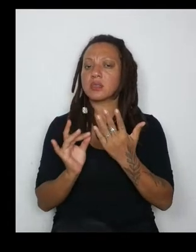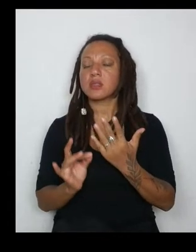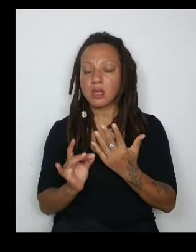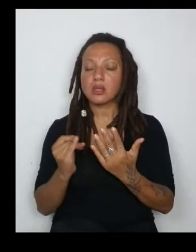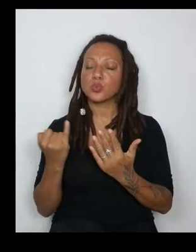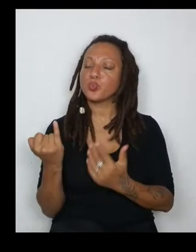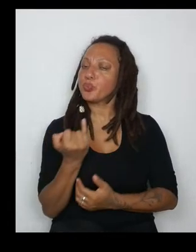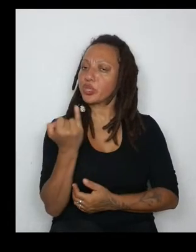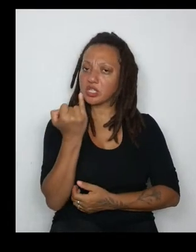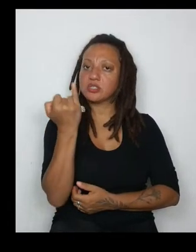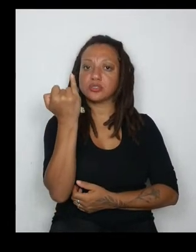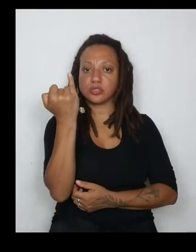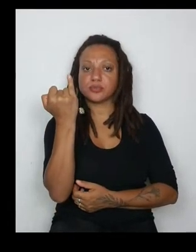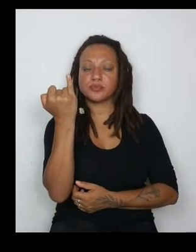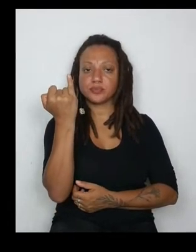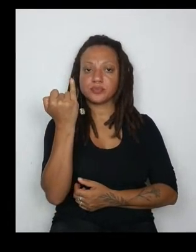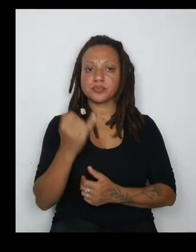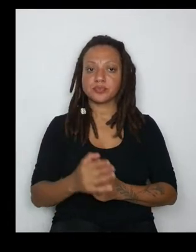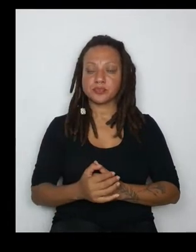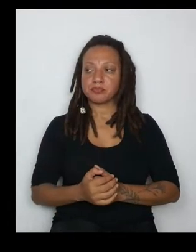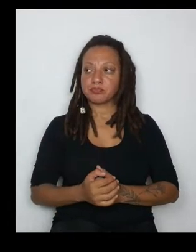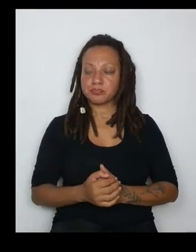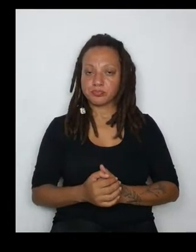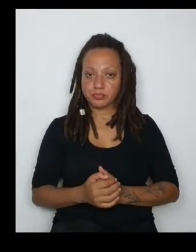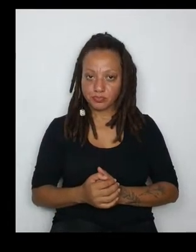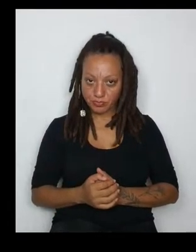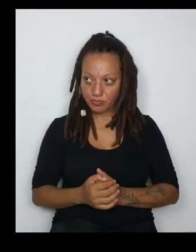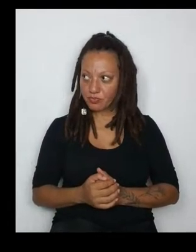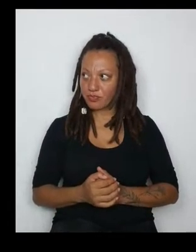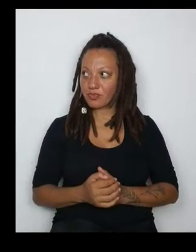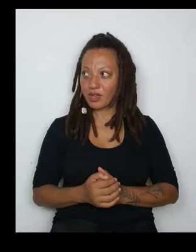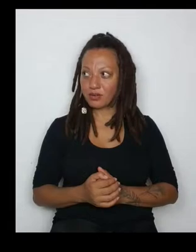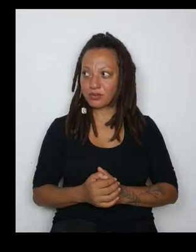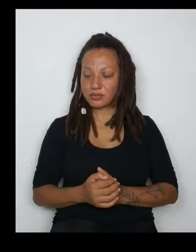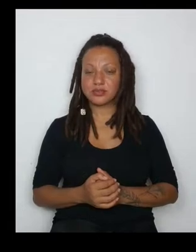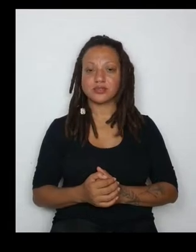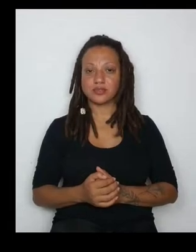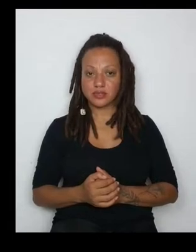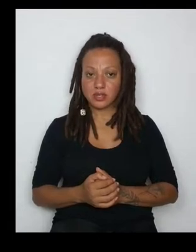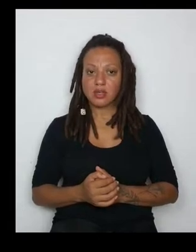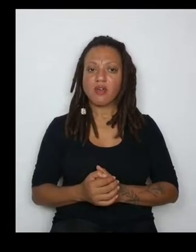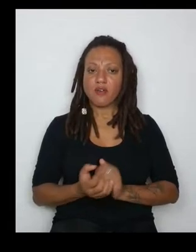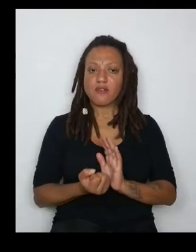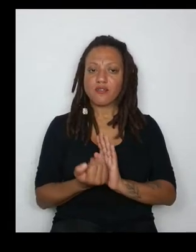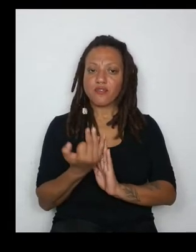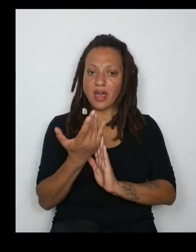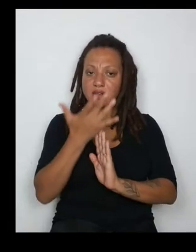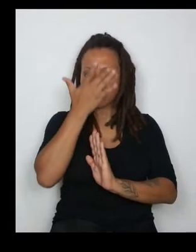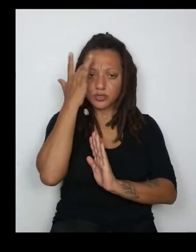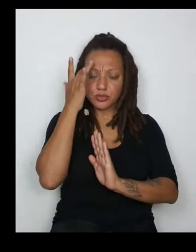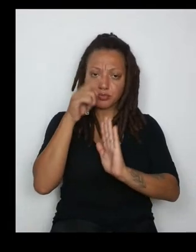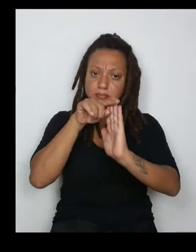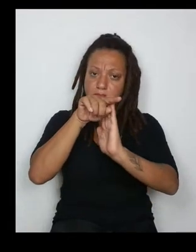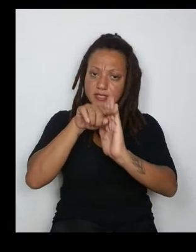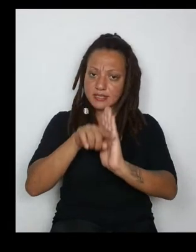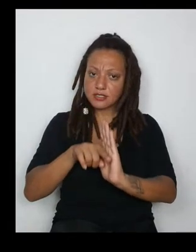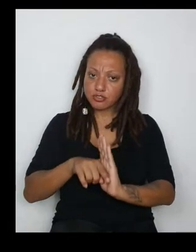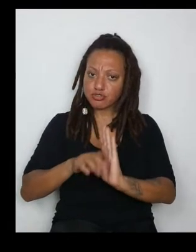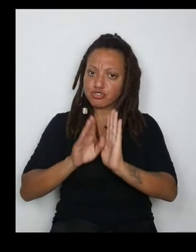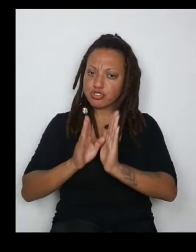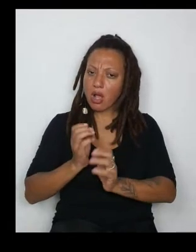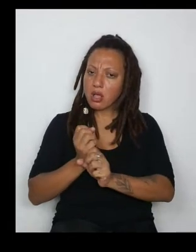much time um thinking about the debate about whether you know this is an image of a kind of primeval